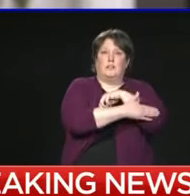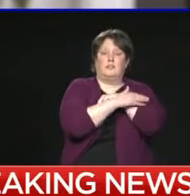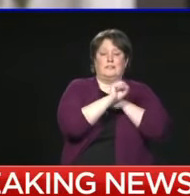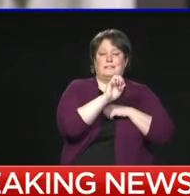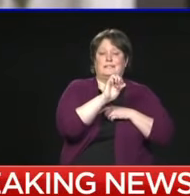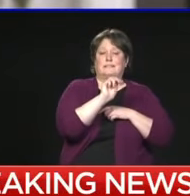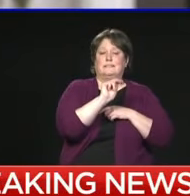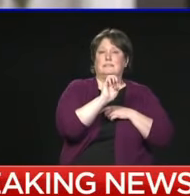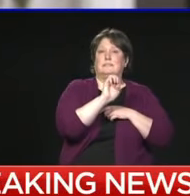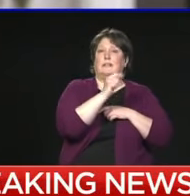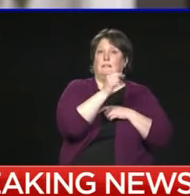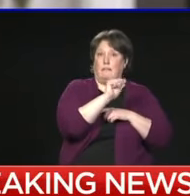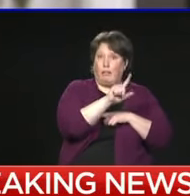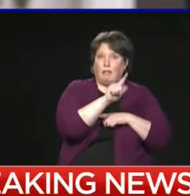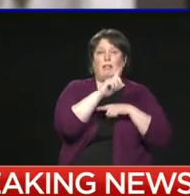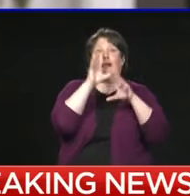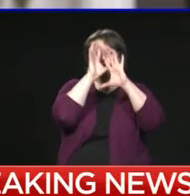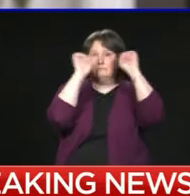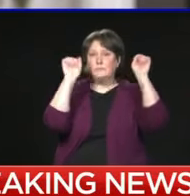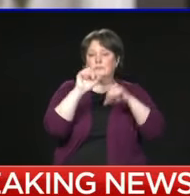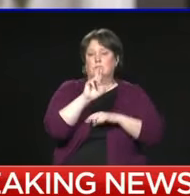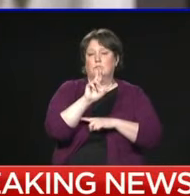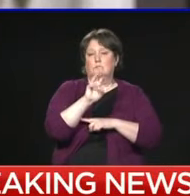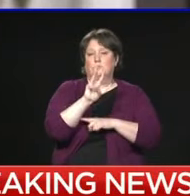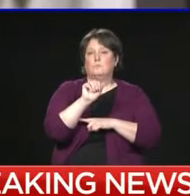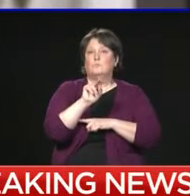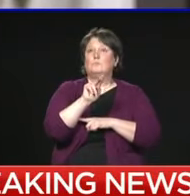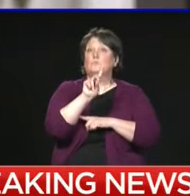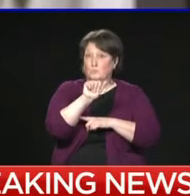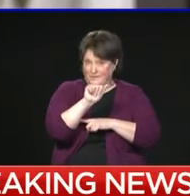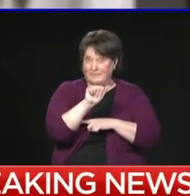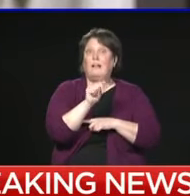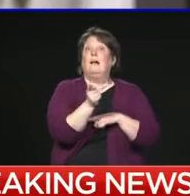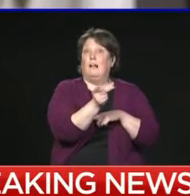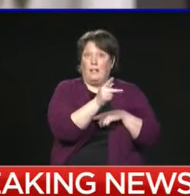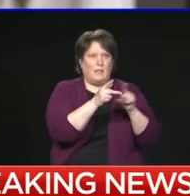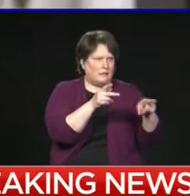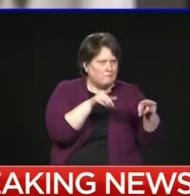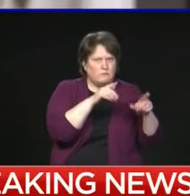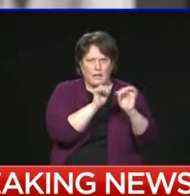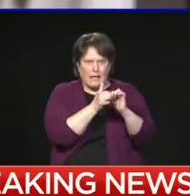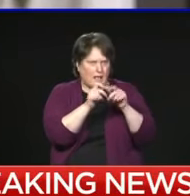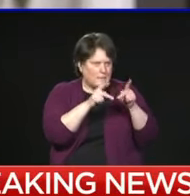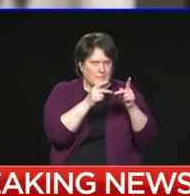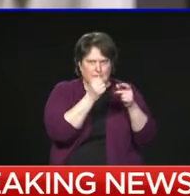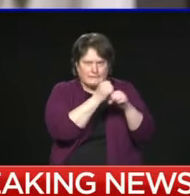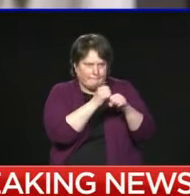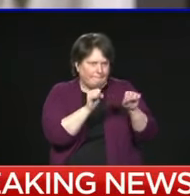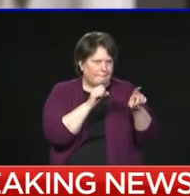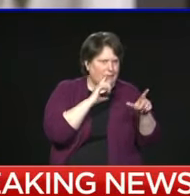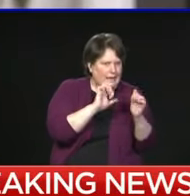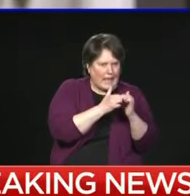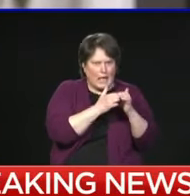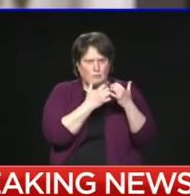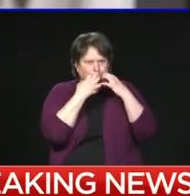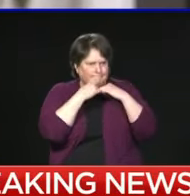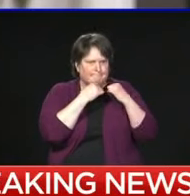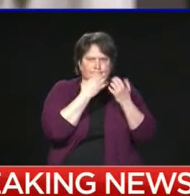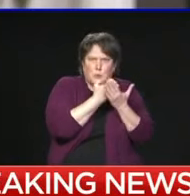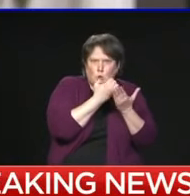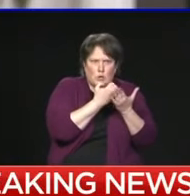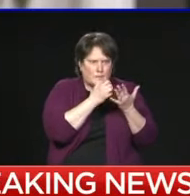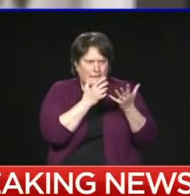President Kagame of Rwanda to share strategies on keeping people safe and addressing the economic impacts of this pandemic.